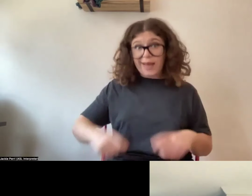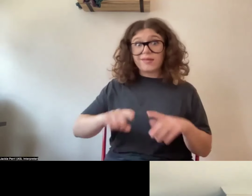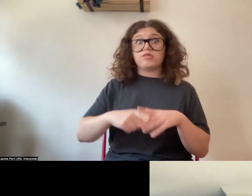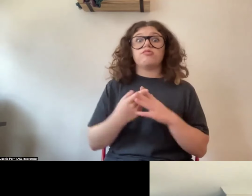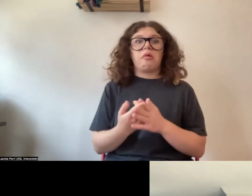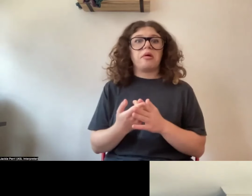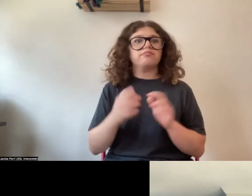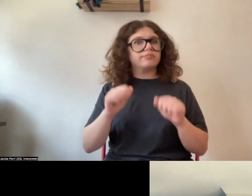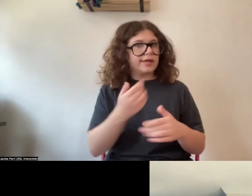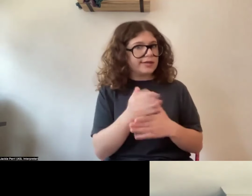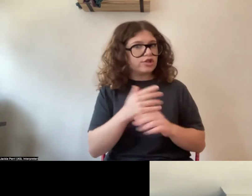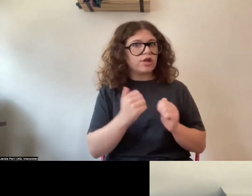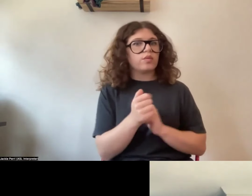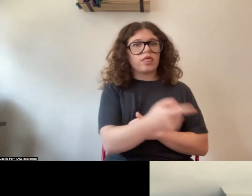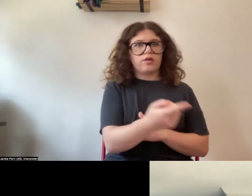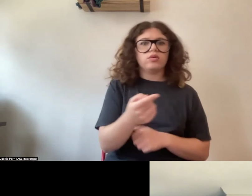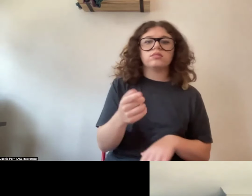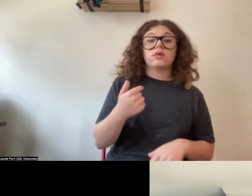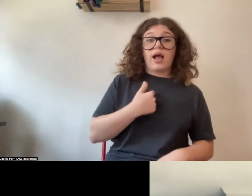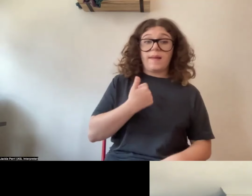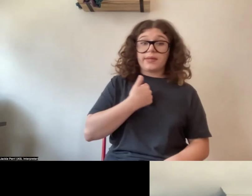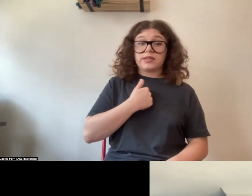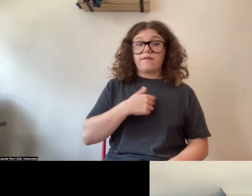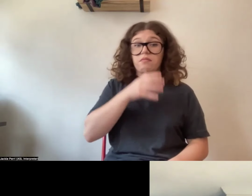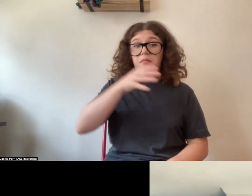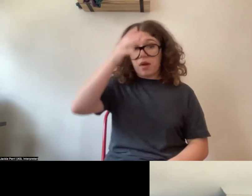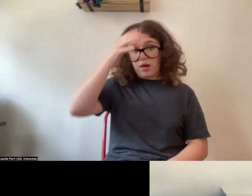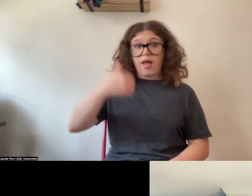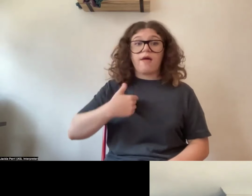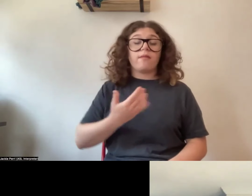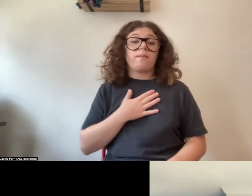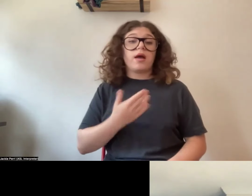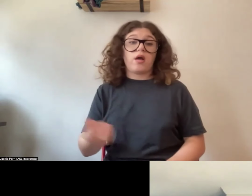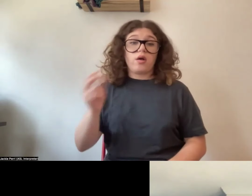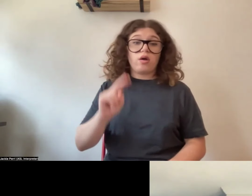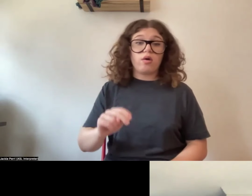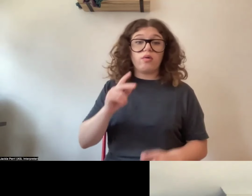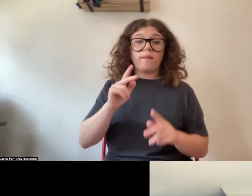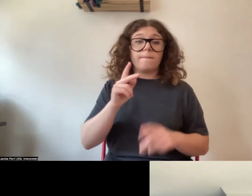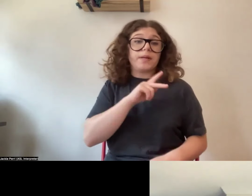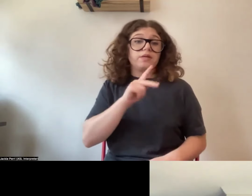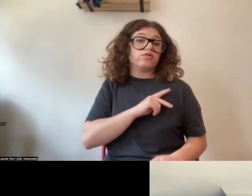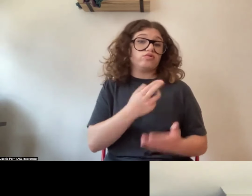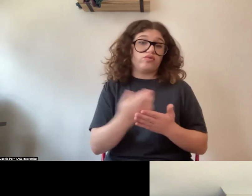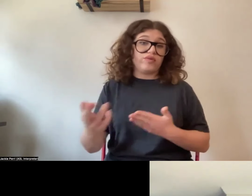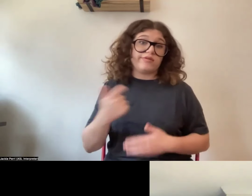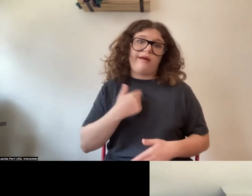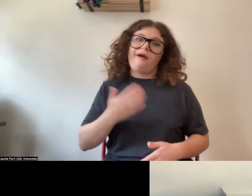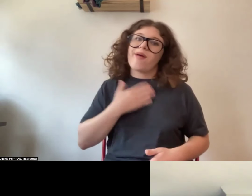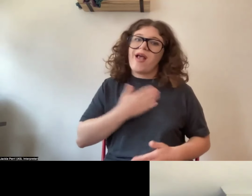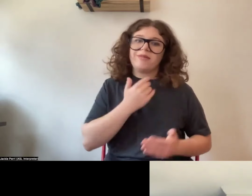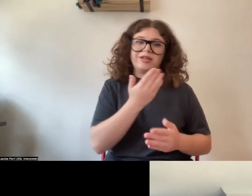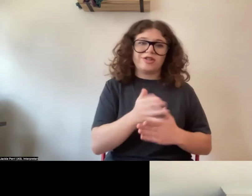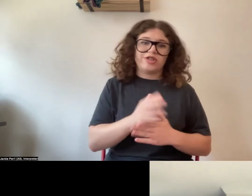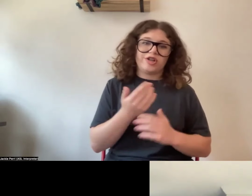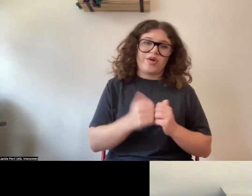of them with you. As a parent, I have my own personal resources, so I'm happy to share those with you all, and that will probably